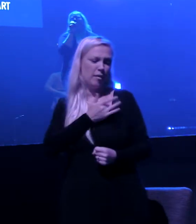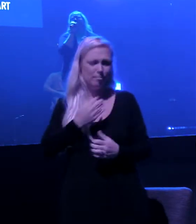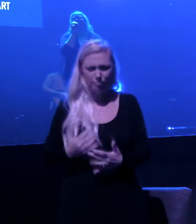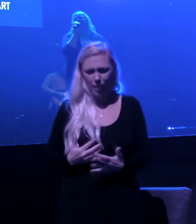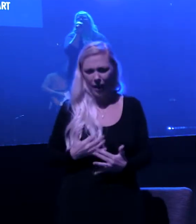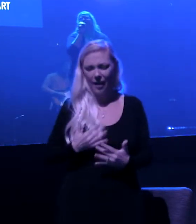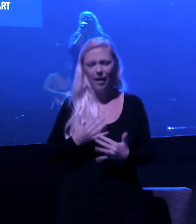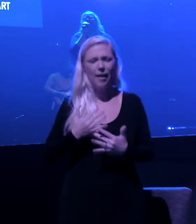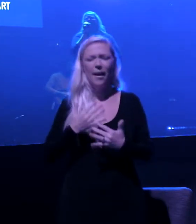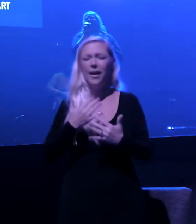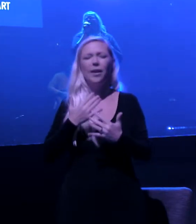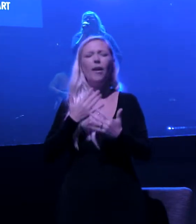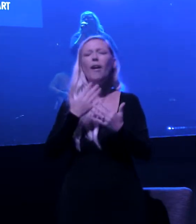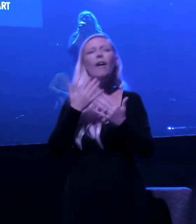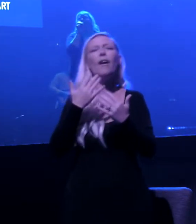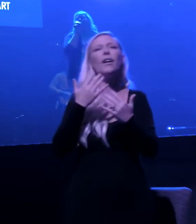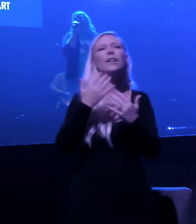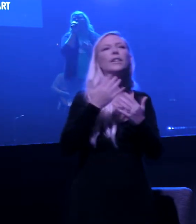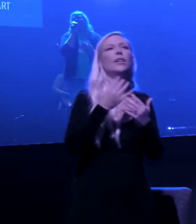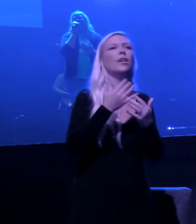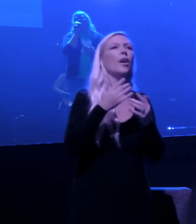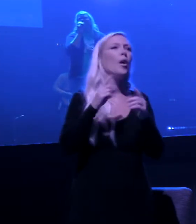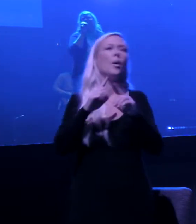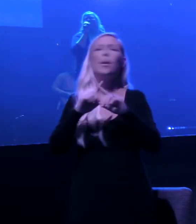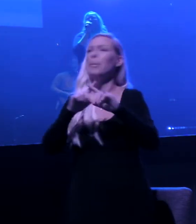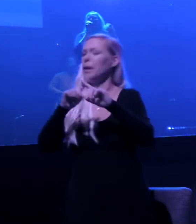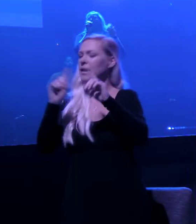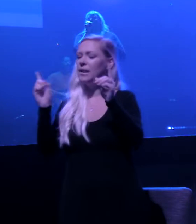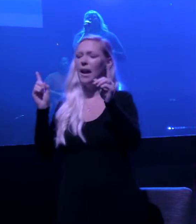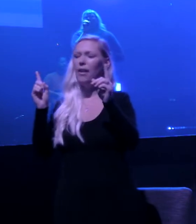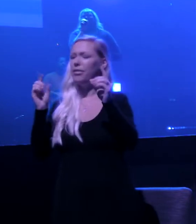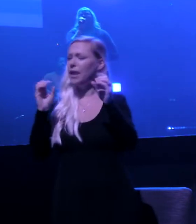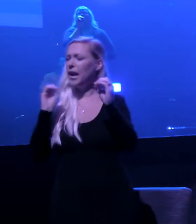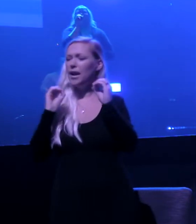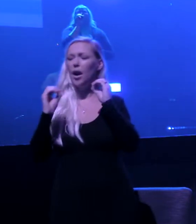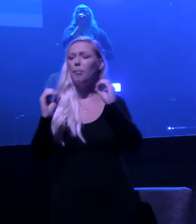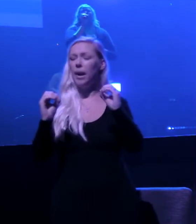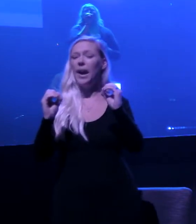fill my heart.